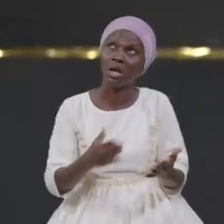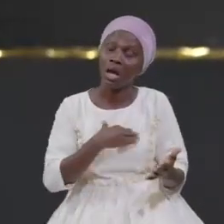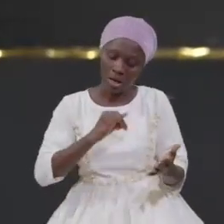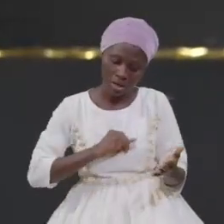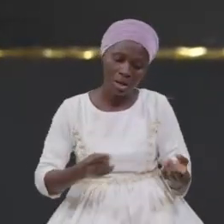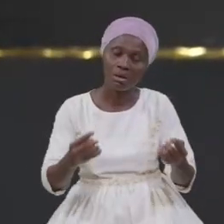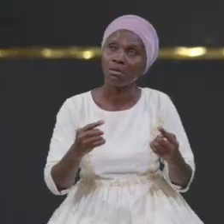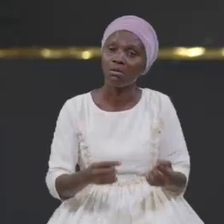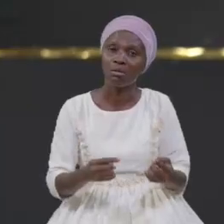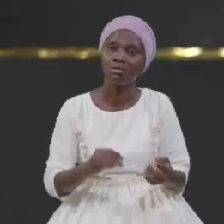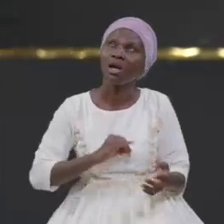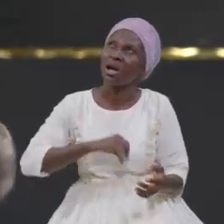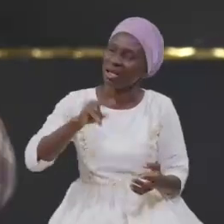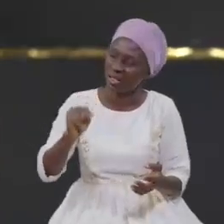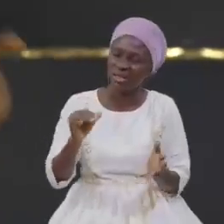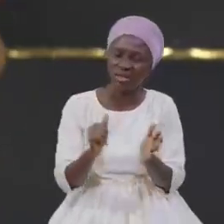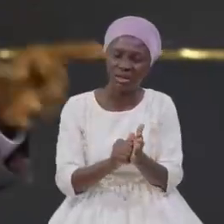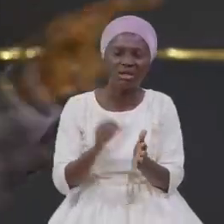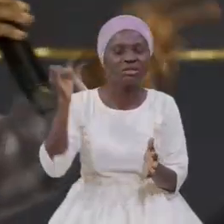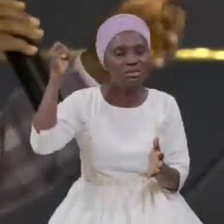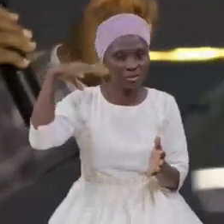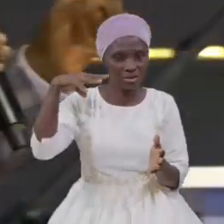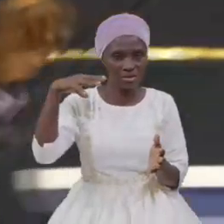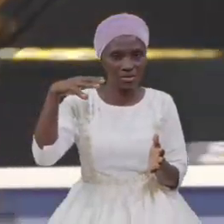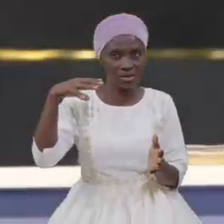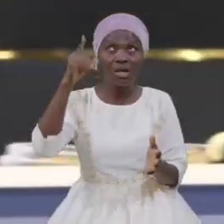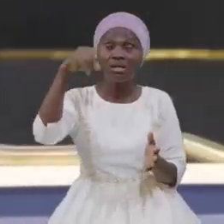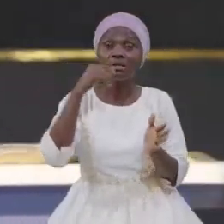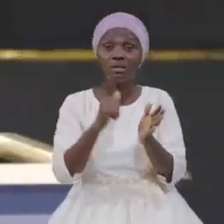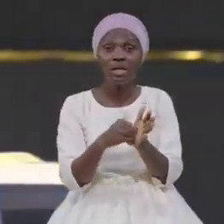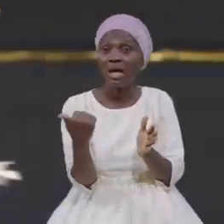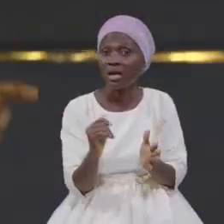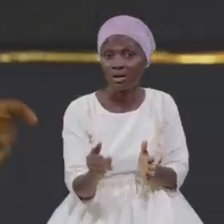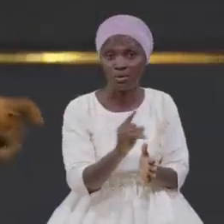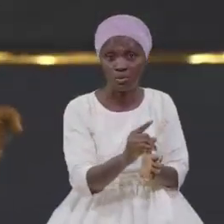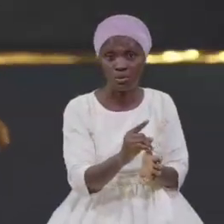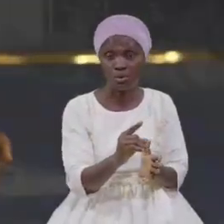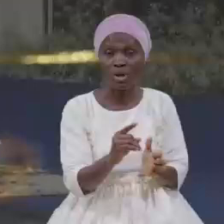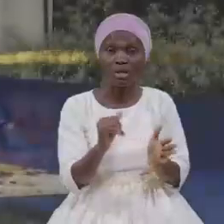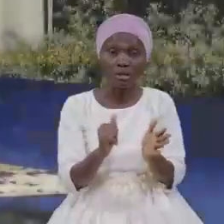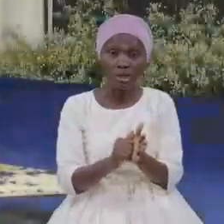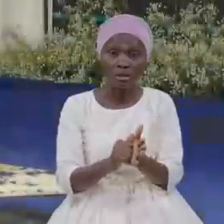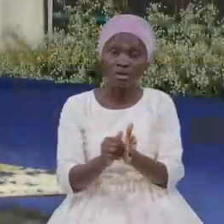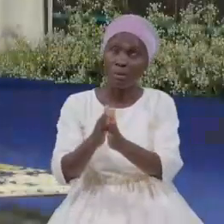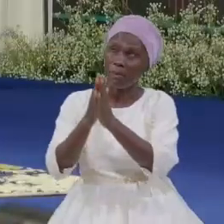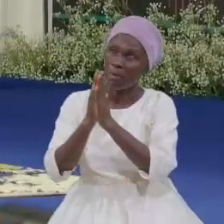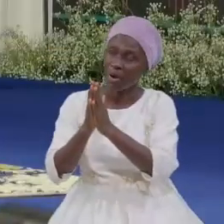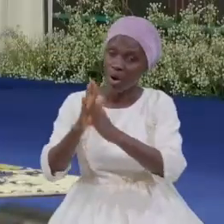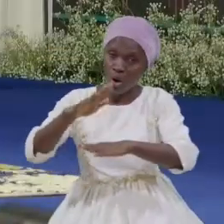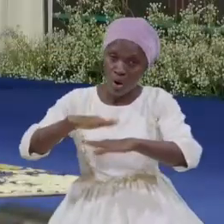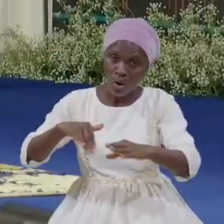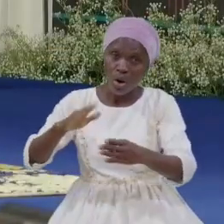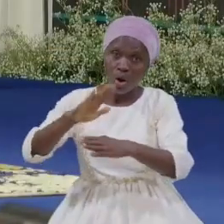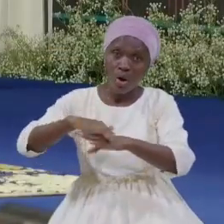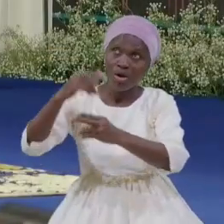that grace. It says, whosoever shall call on the name of the